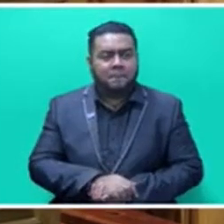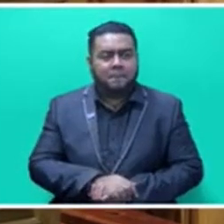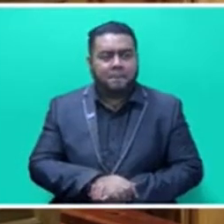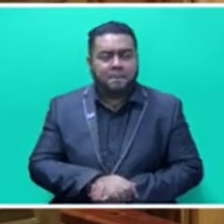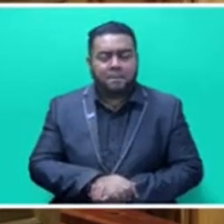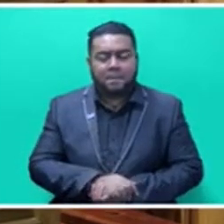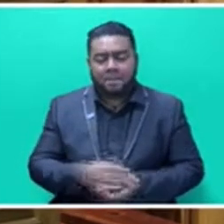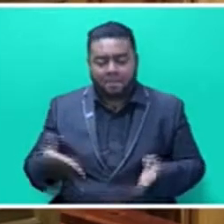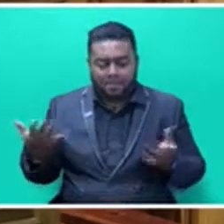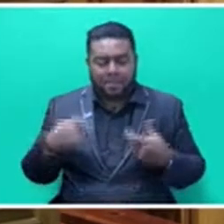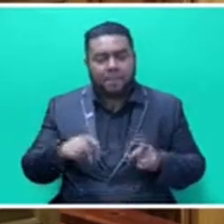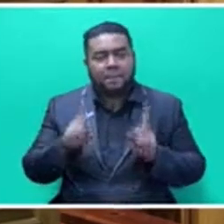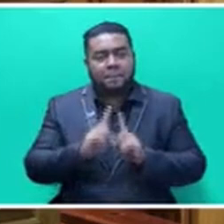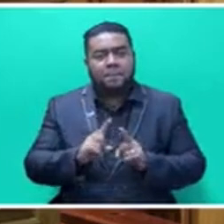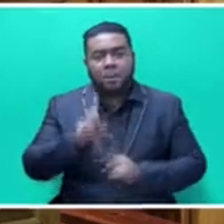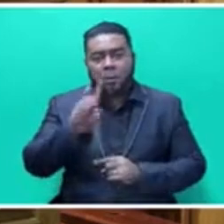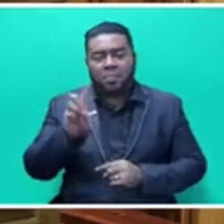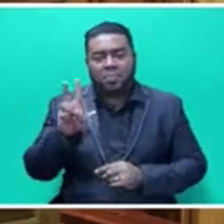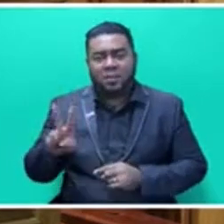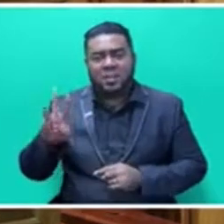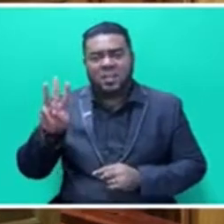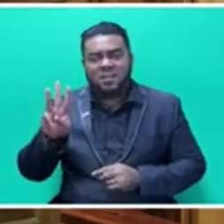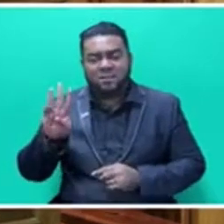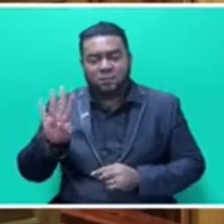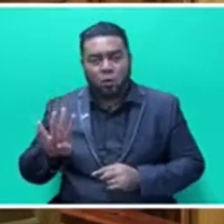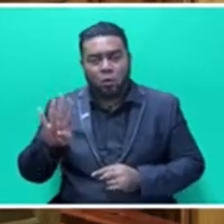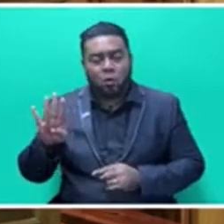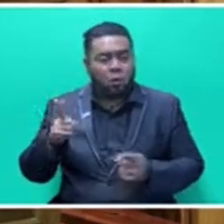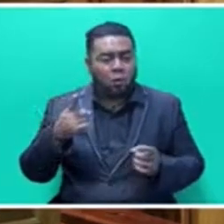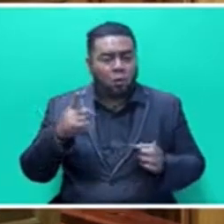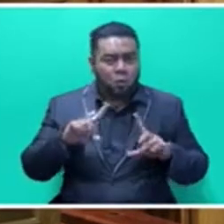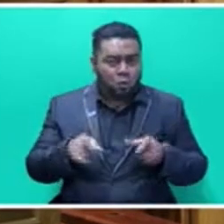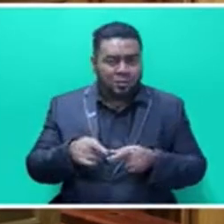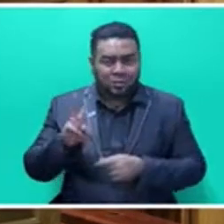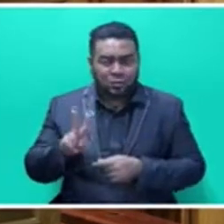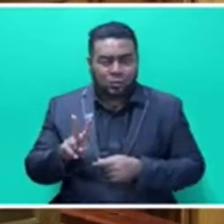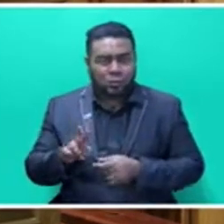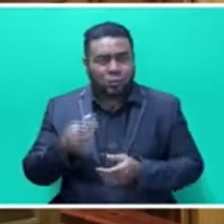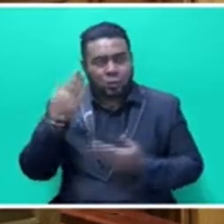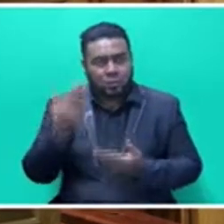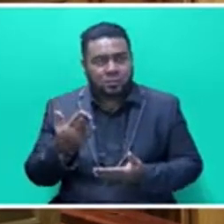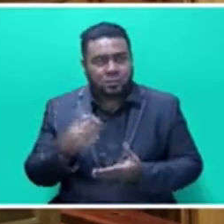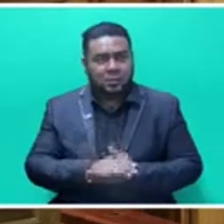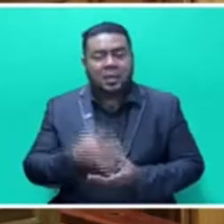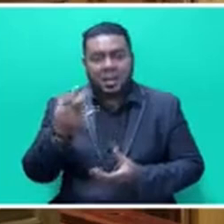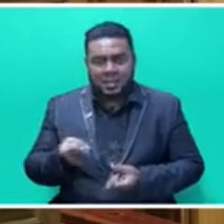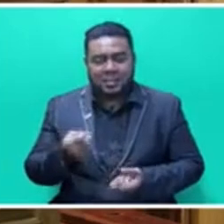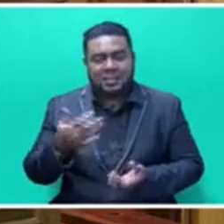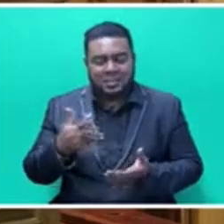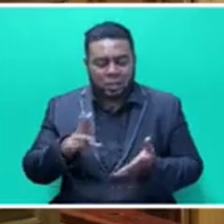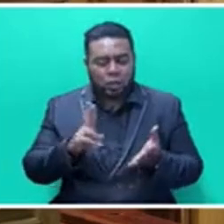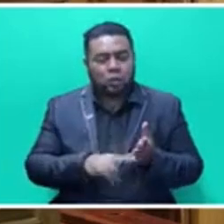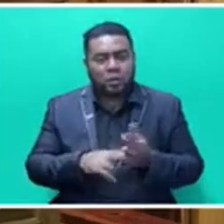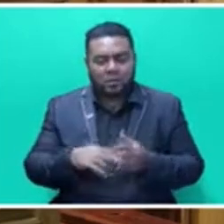February, 2023. In accordance with Standing Orders 134, Clause 2, the Honourable Tikondondua has, in his